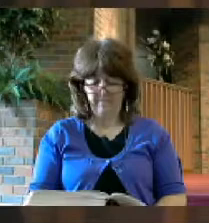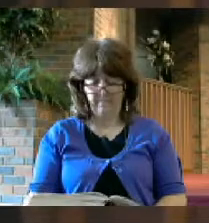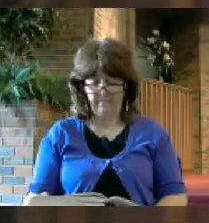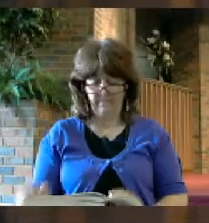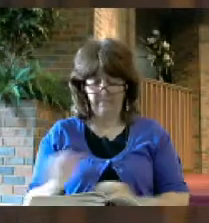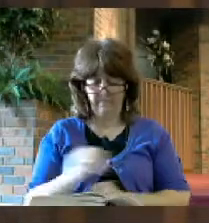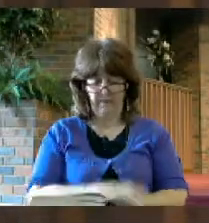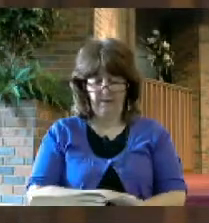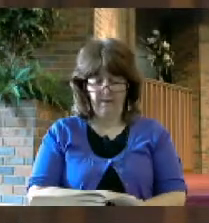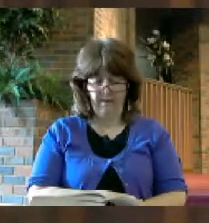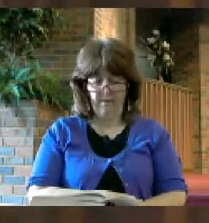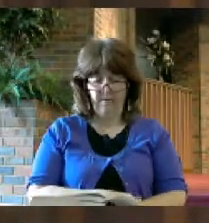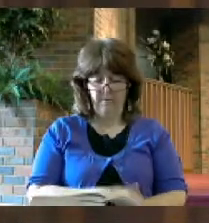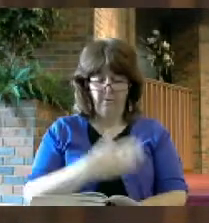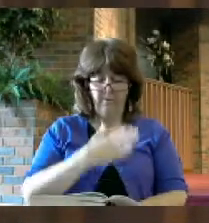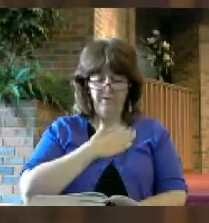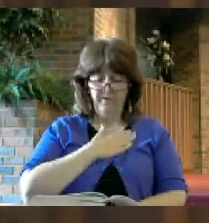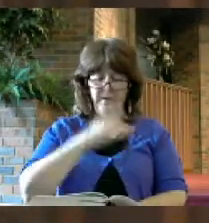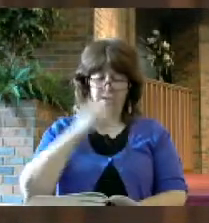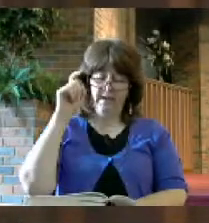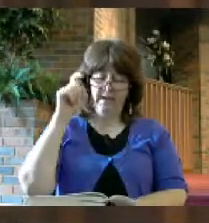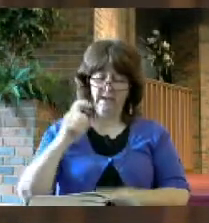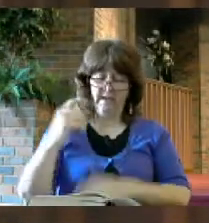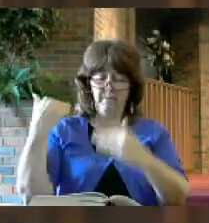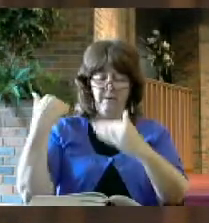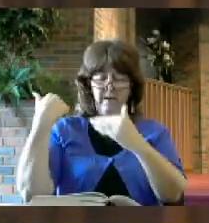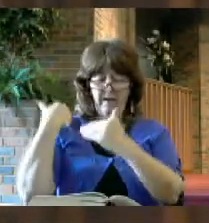George to keep my